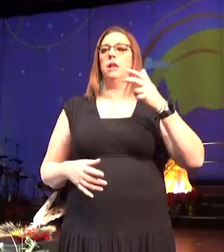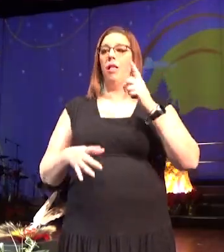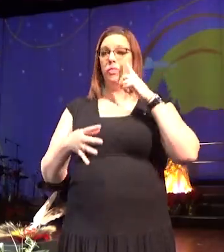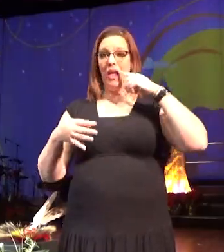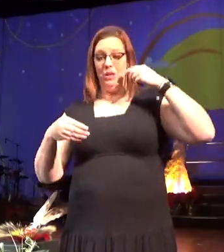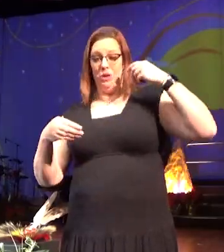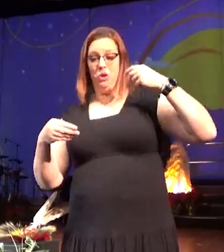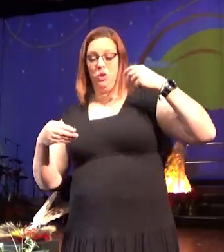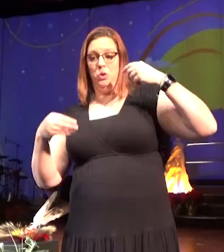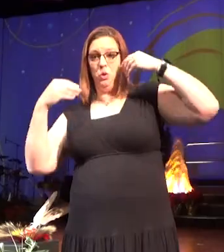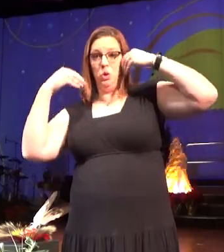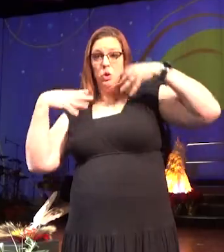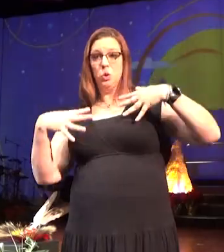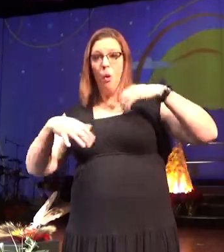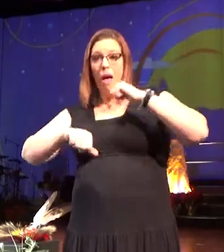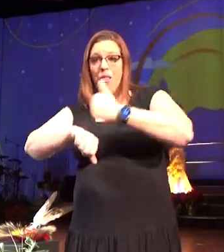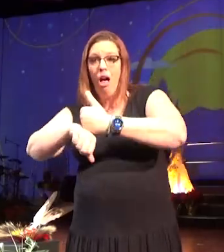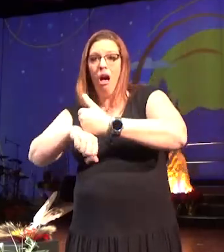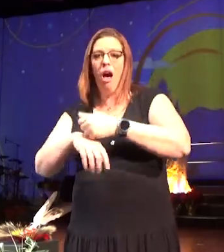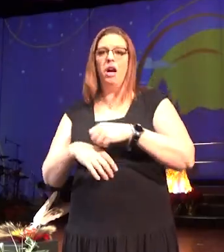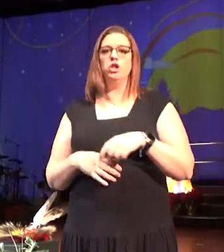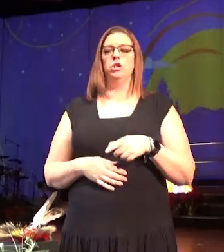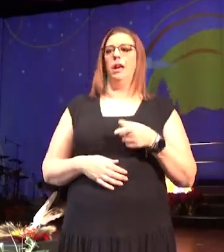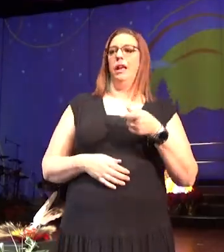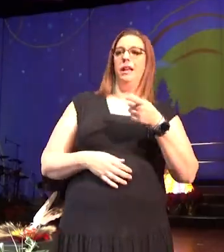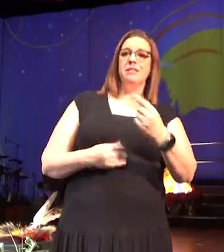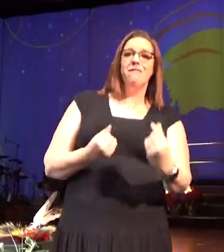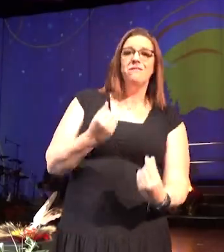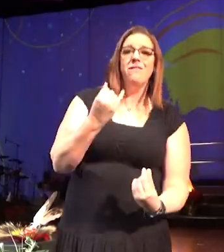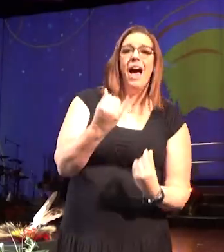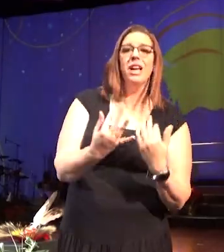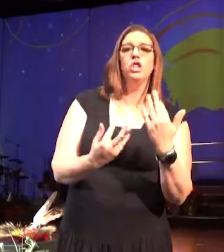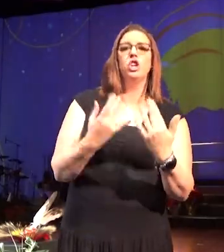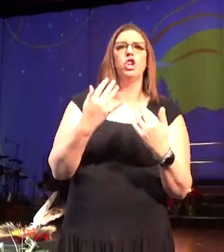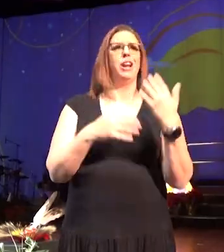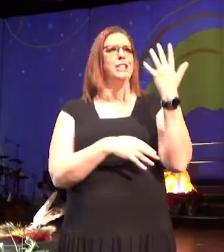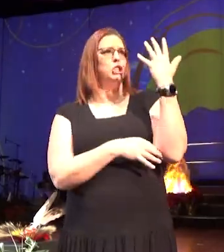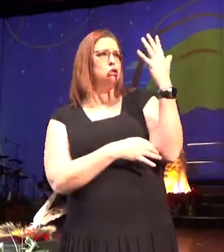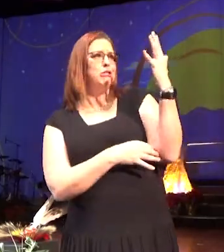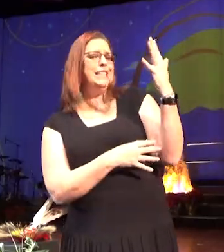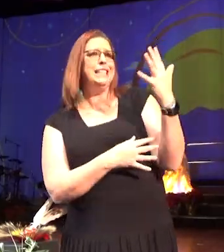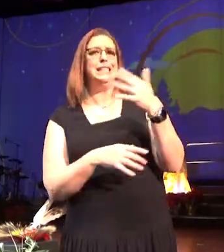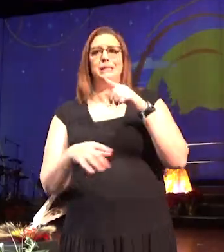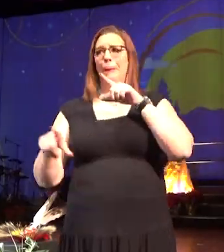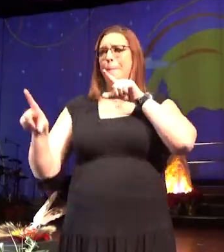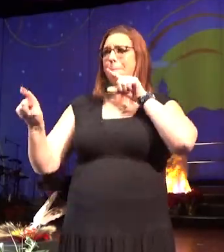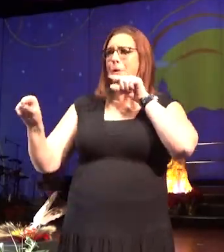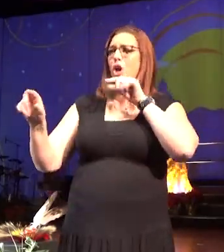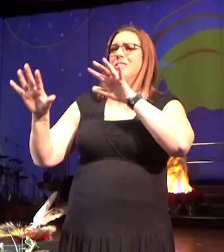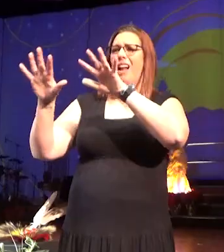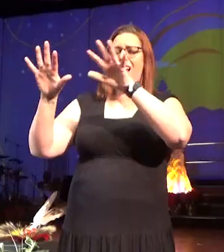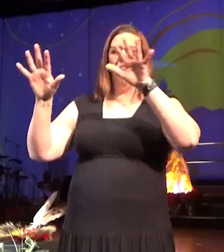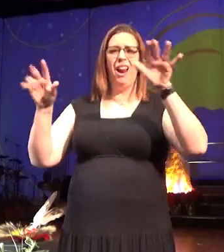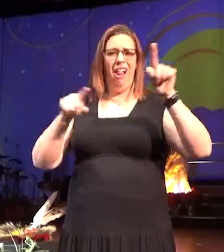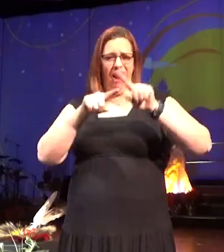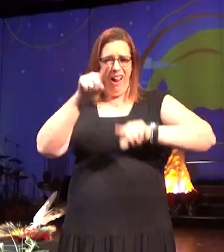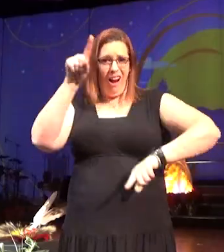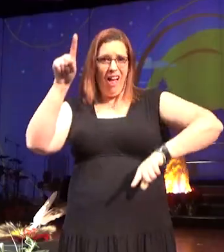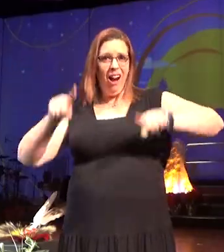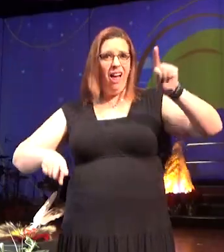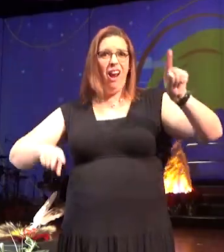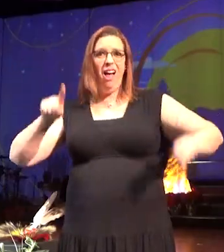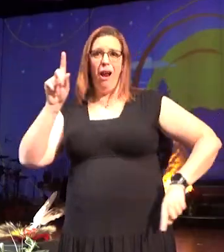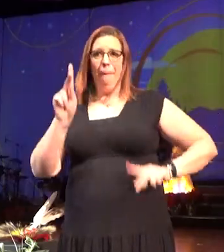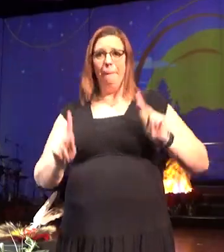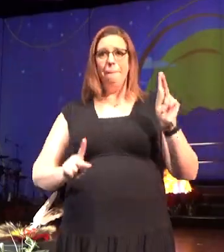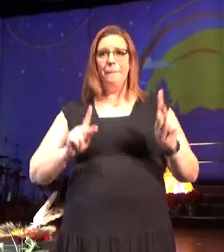sweat lodge. It was the fire. It was the trees. It was the birds. It was people from different parts of the world coming in